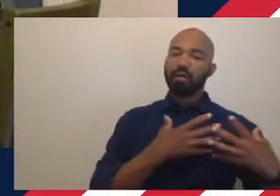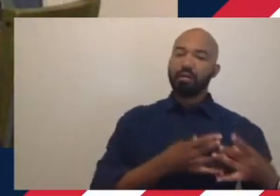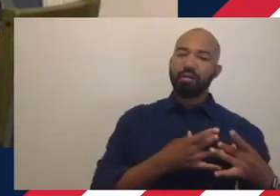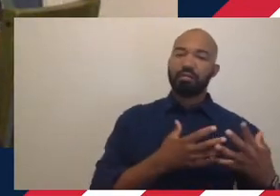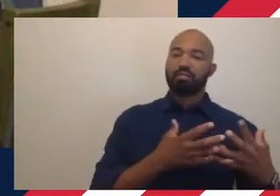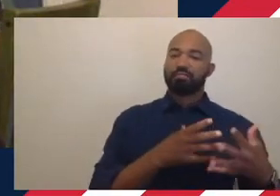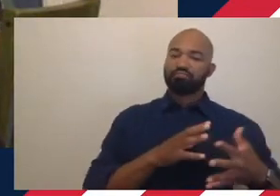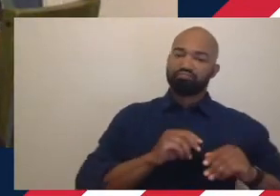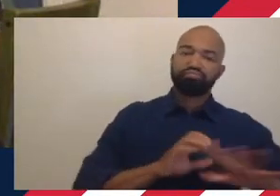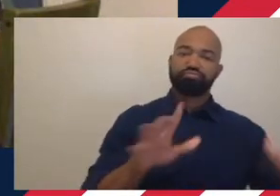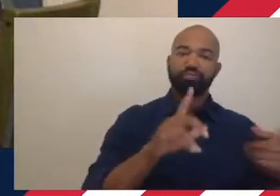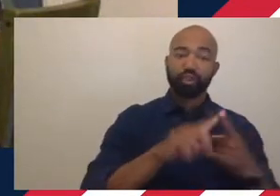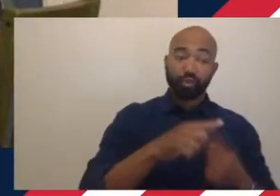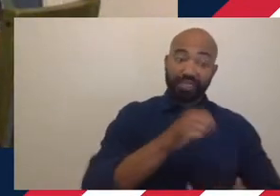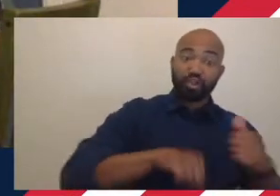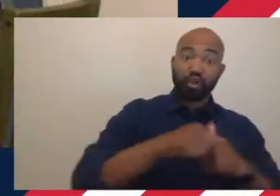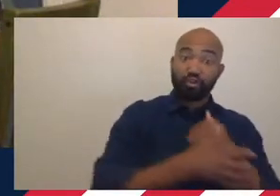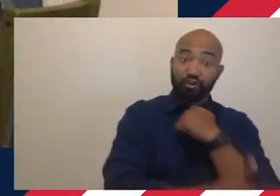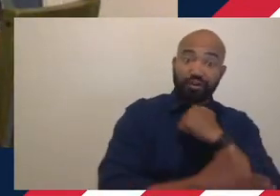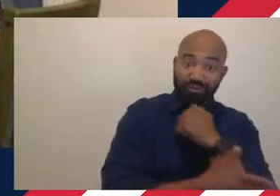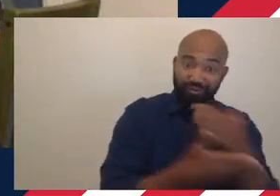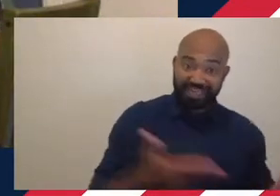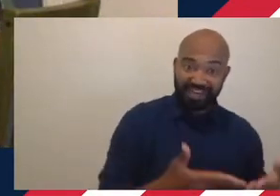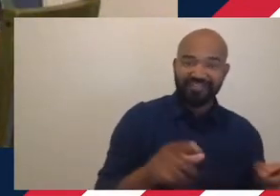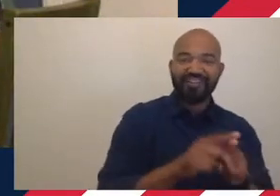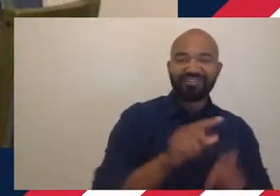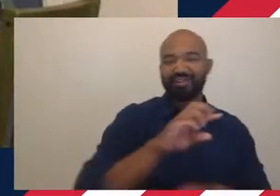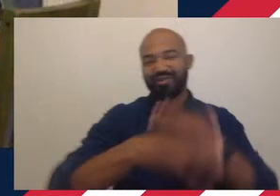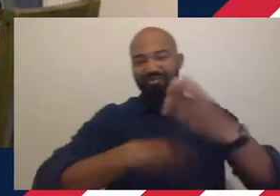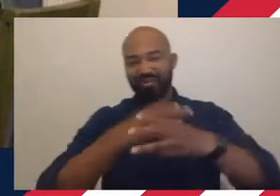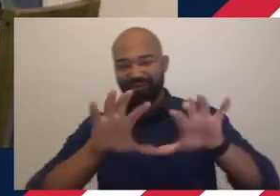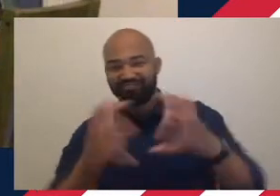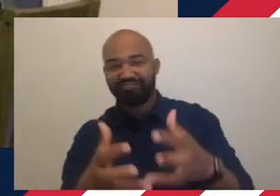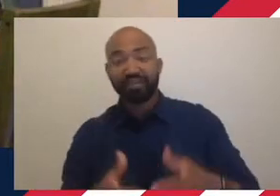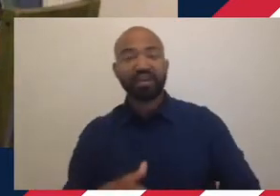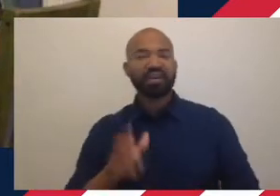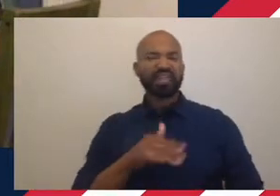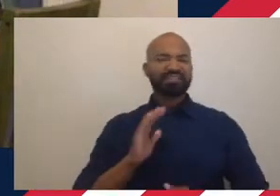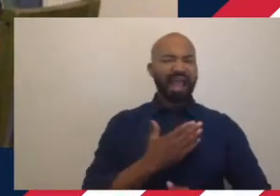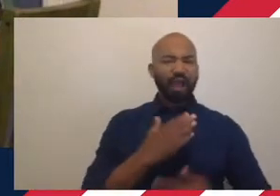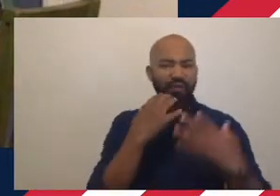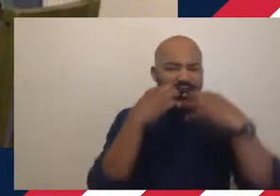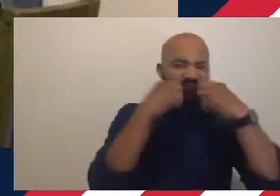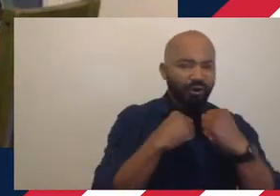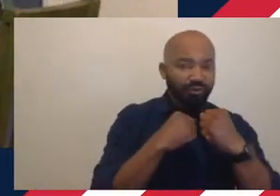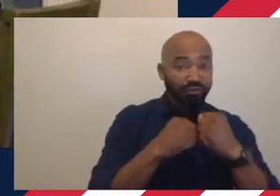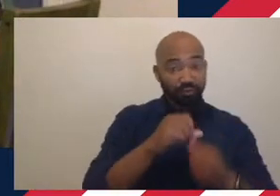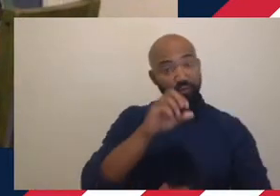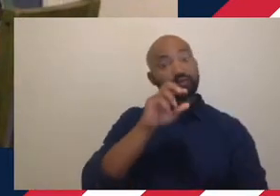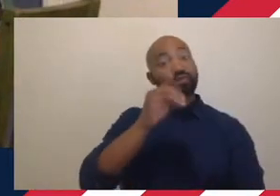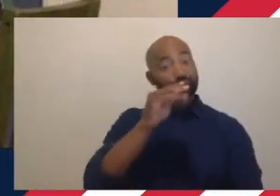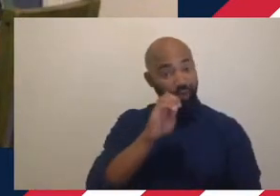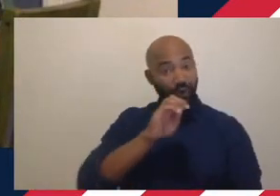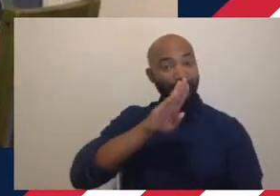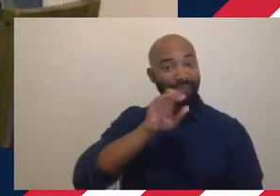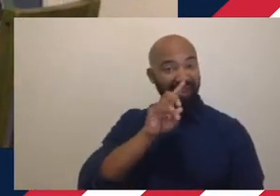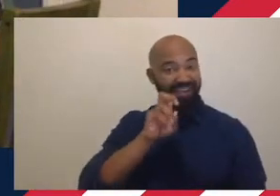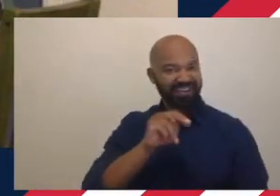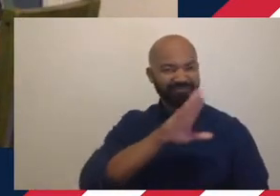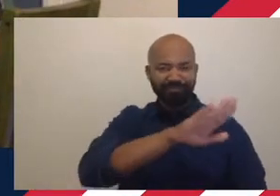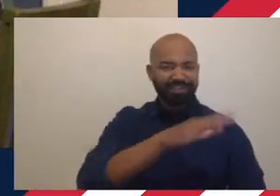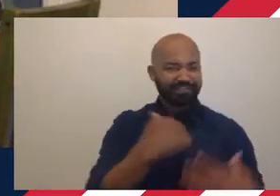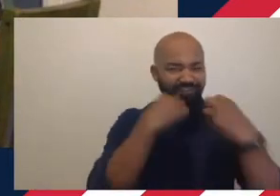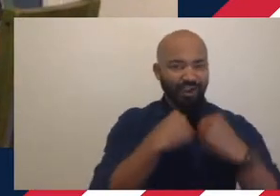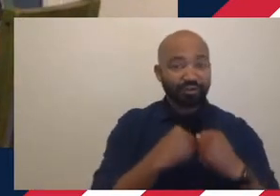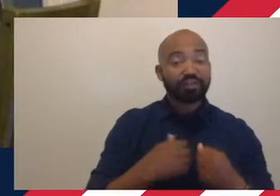world. Those are the American people's values. Those are the Democratic Party's values. Those are Biden's values. And I am confident